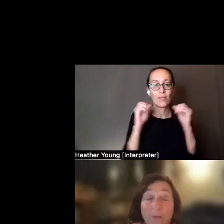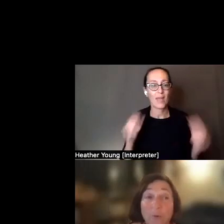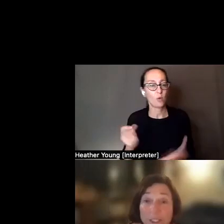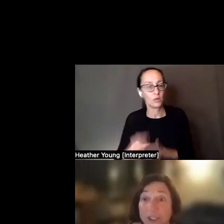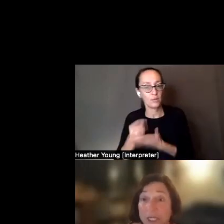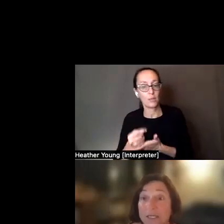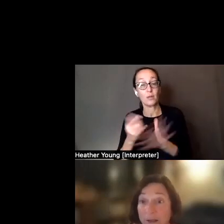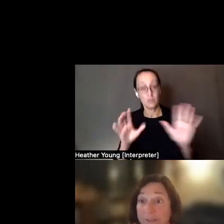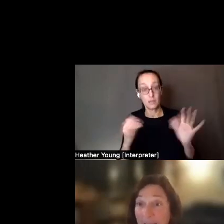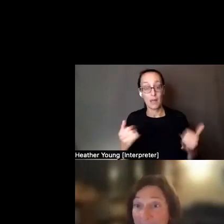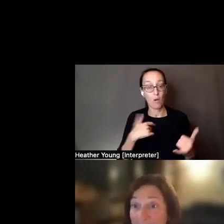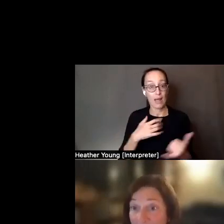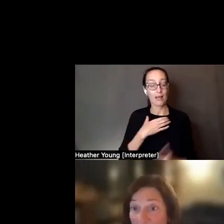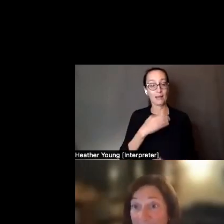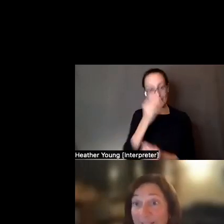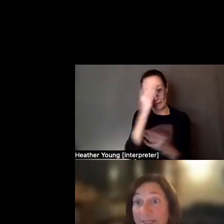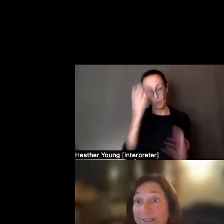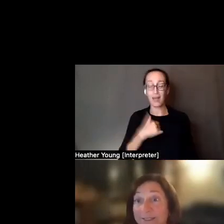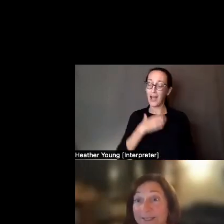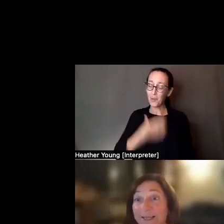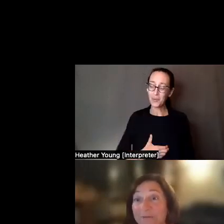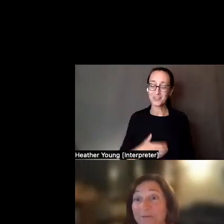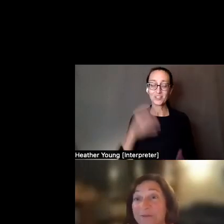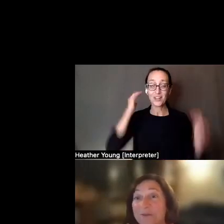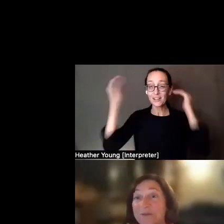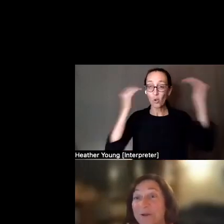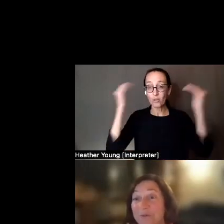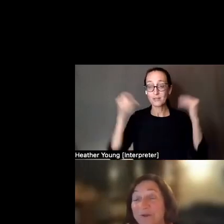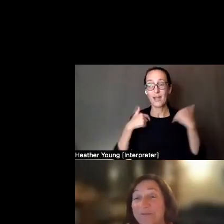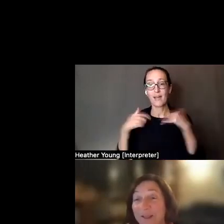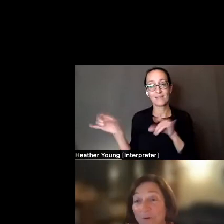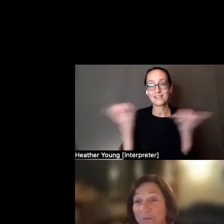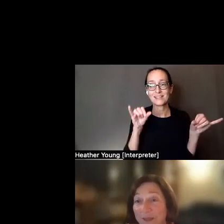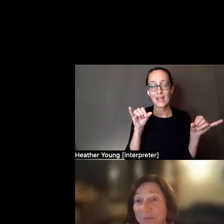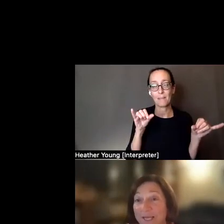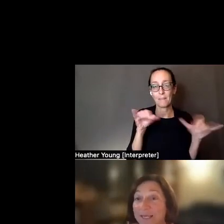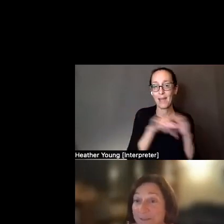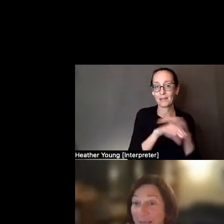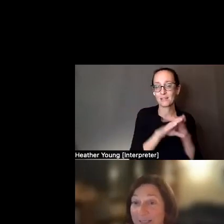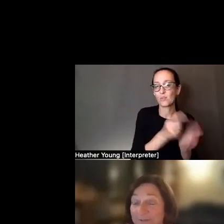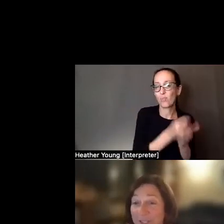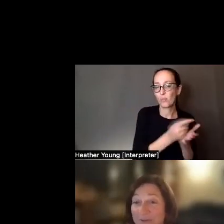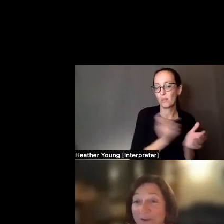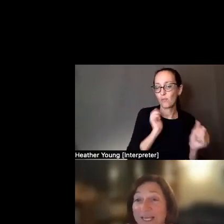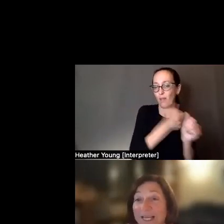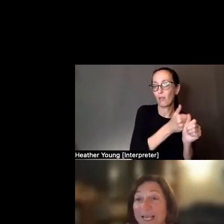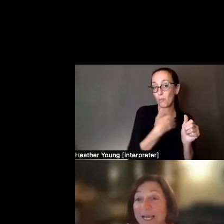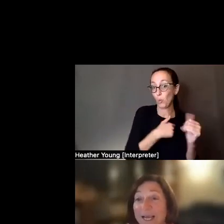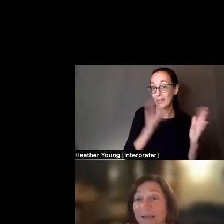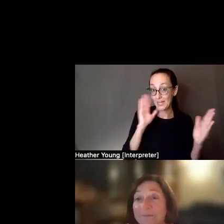I wish adults had the same access to therapeutic follow-up that we expect of